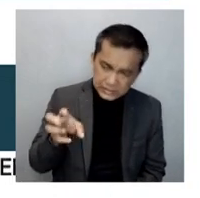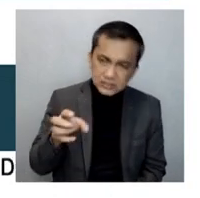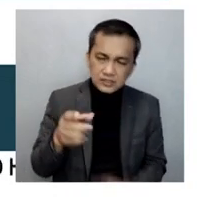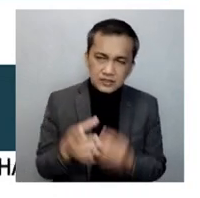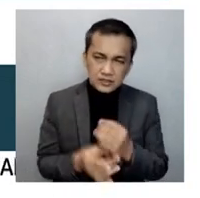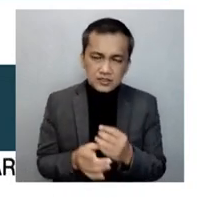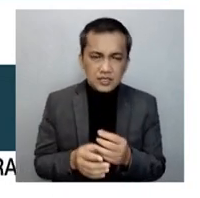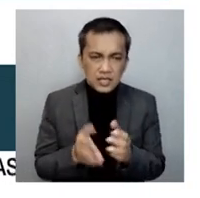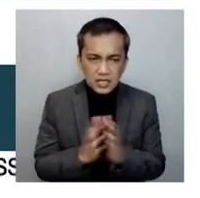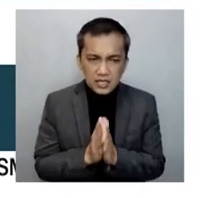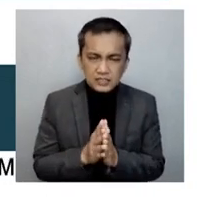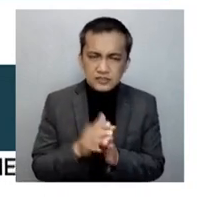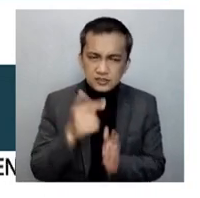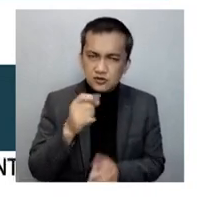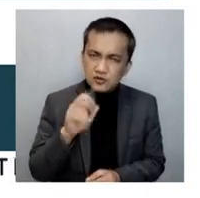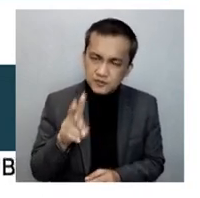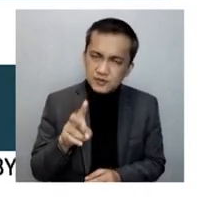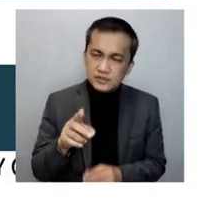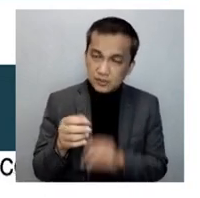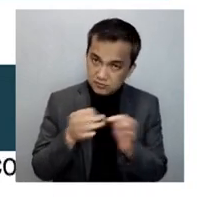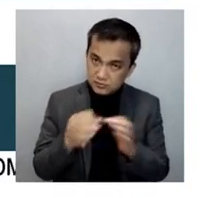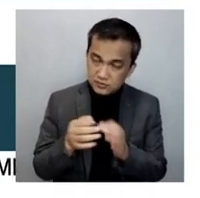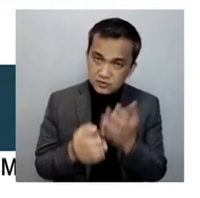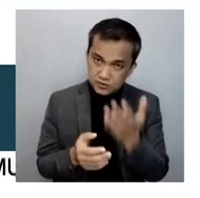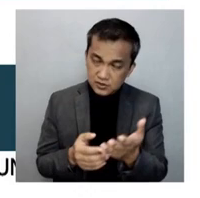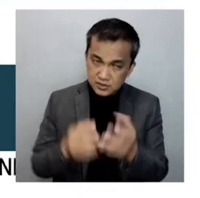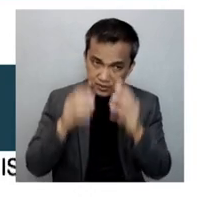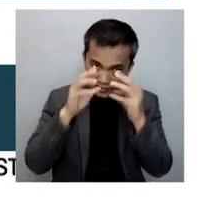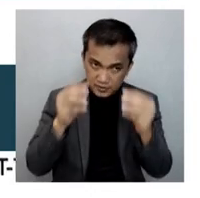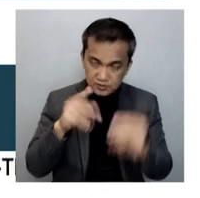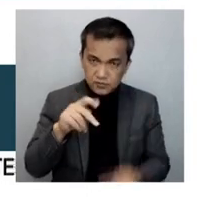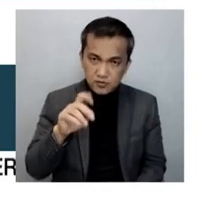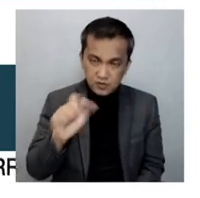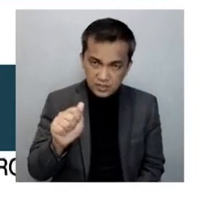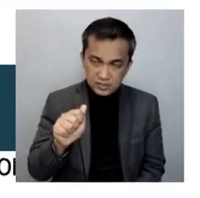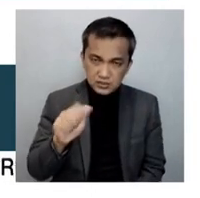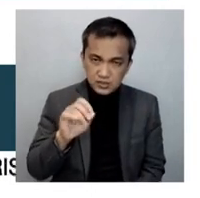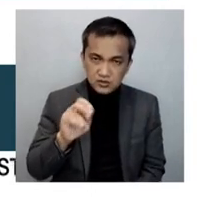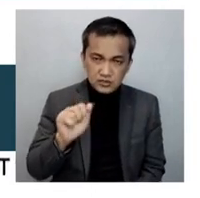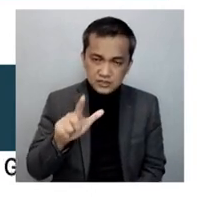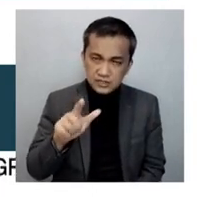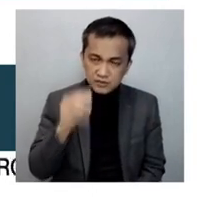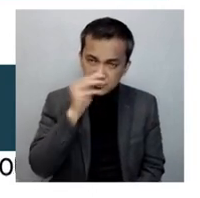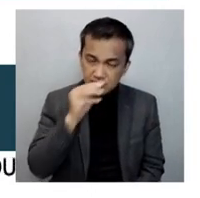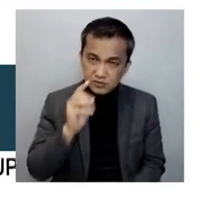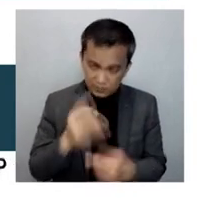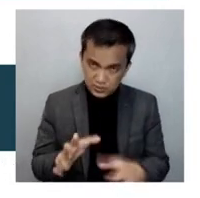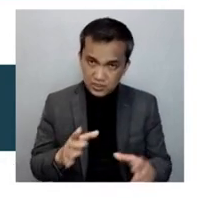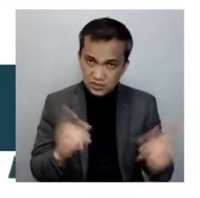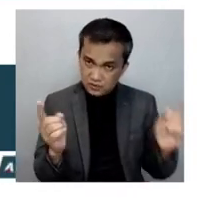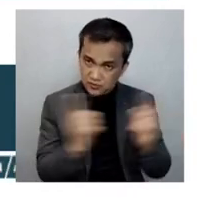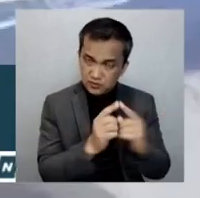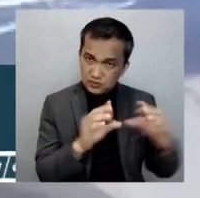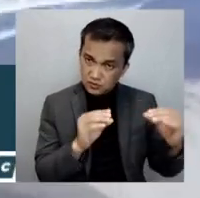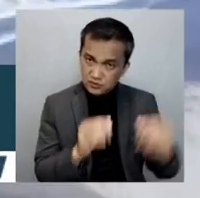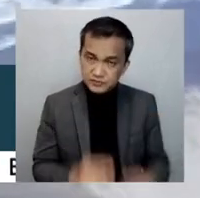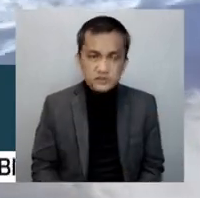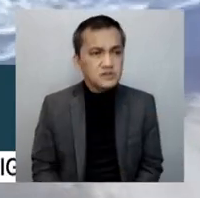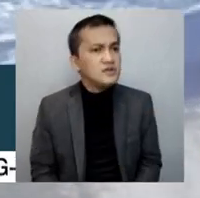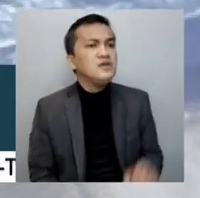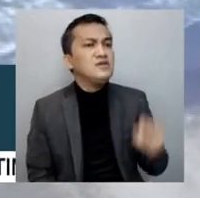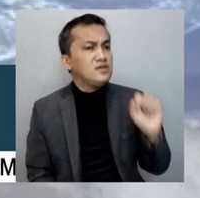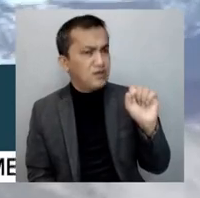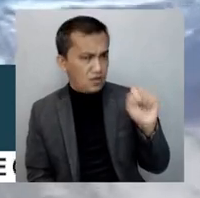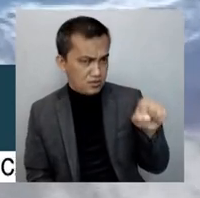Governor, has this been explained to the mayor of Pola in Oriental Mindoro? Have you talked to her personally? Yes, ma'am. I have talked to her prior to